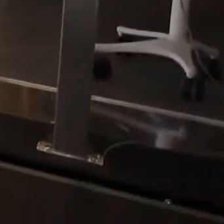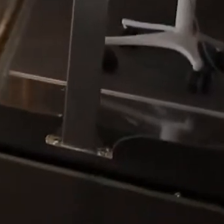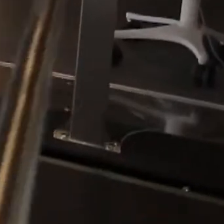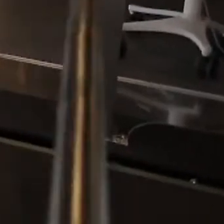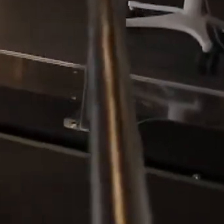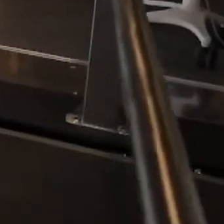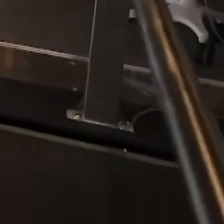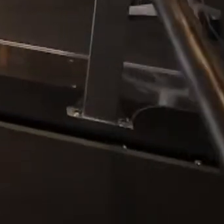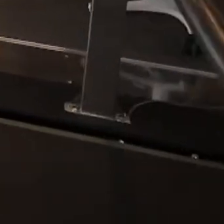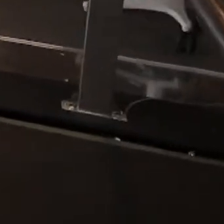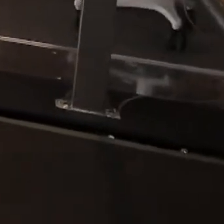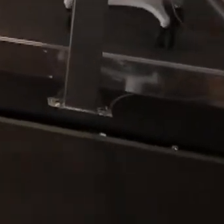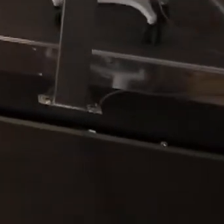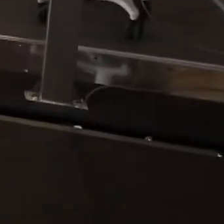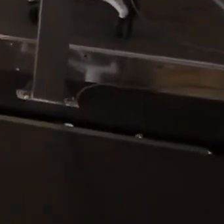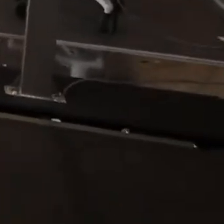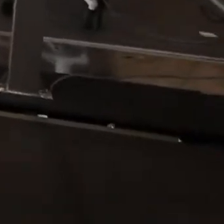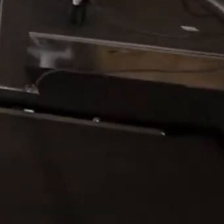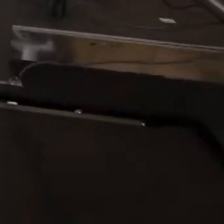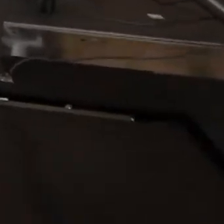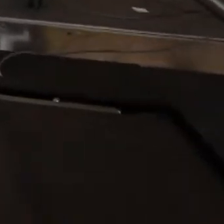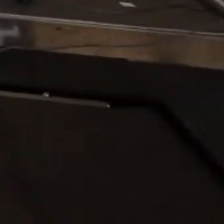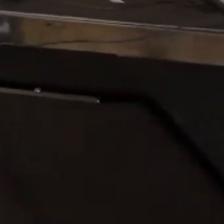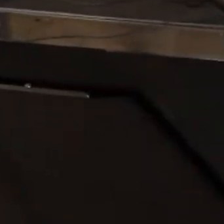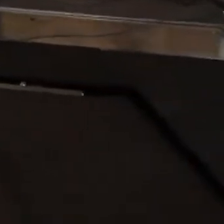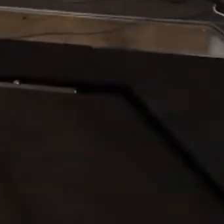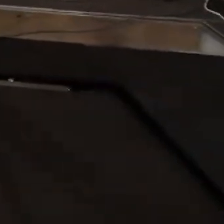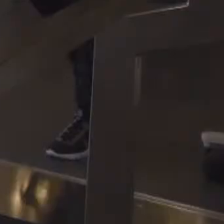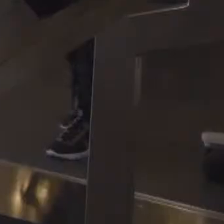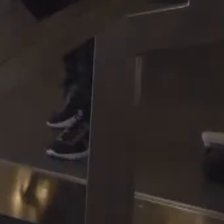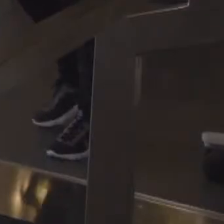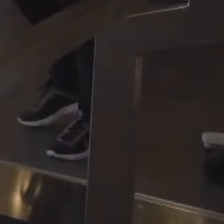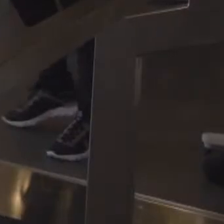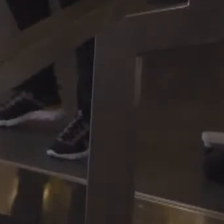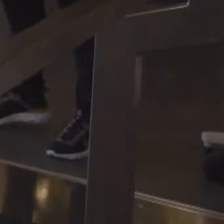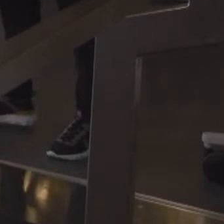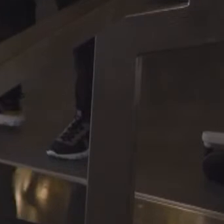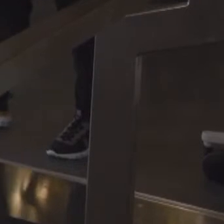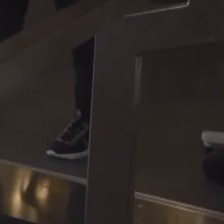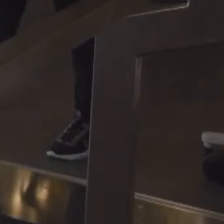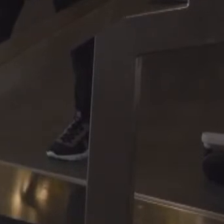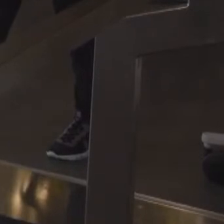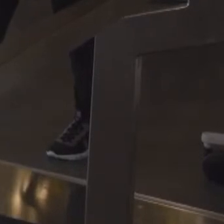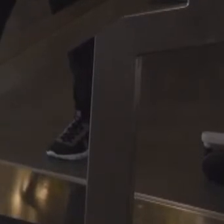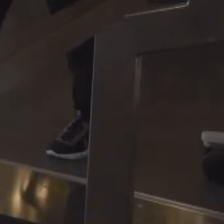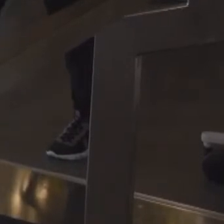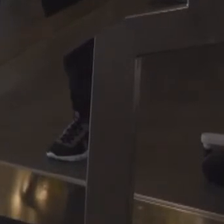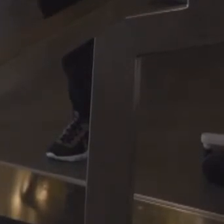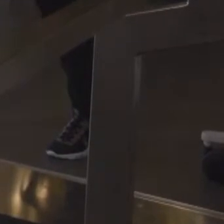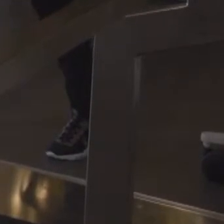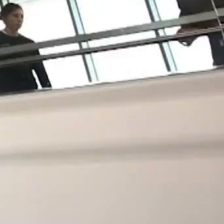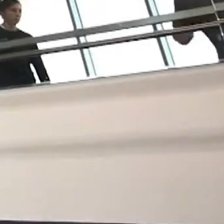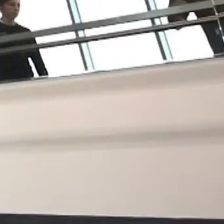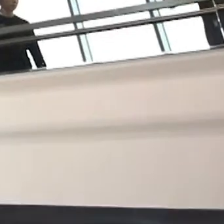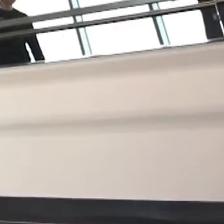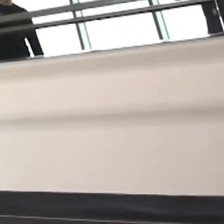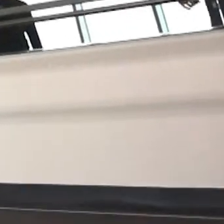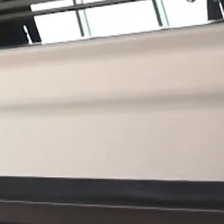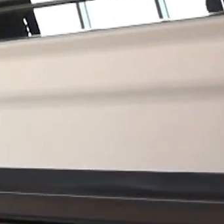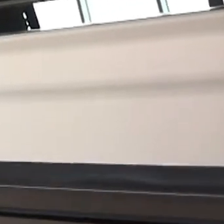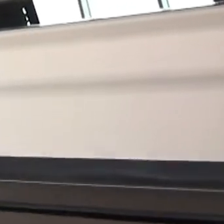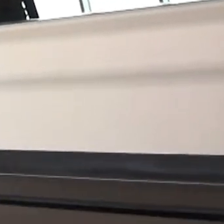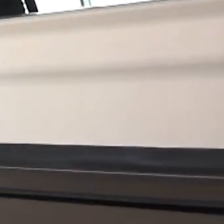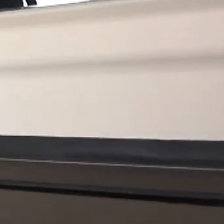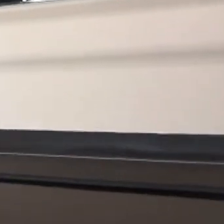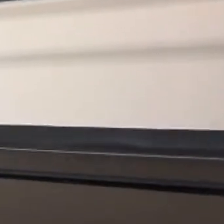hip angle, how much force production you need. And so there's a lot of value in that for making sure what we're doing in sports